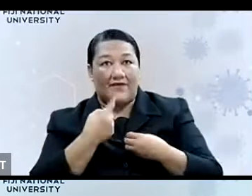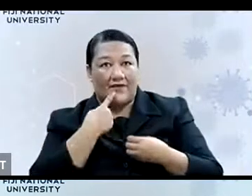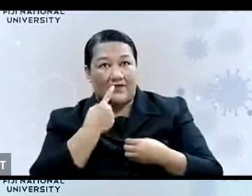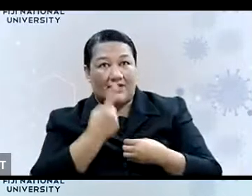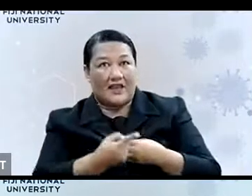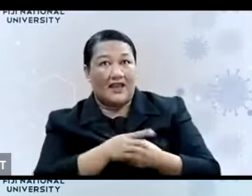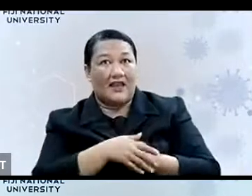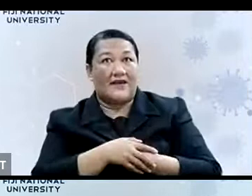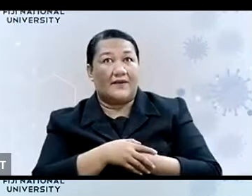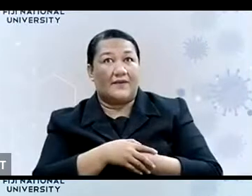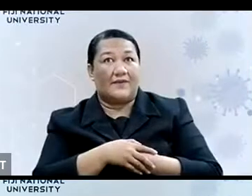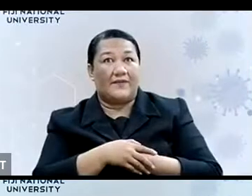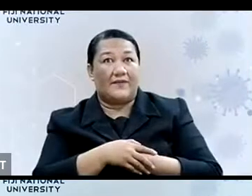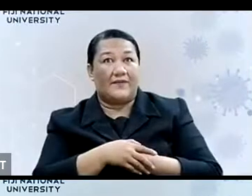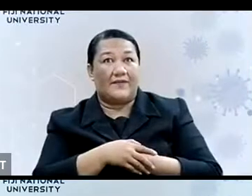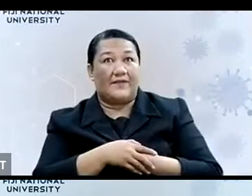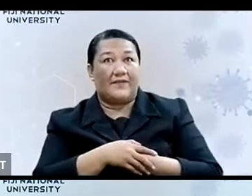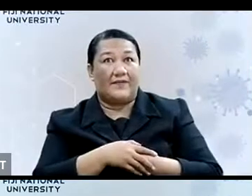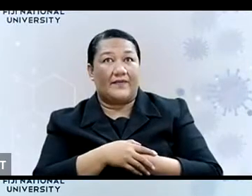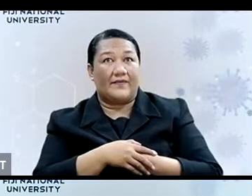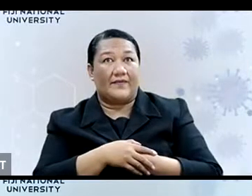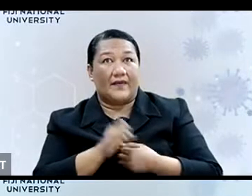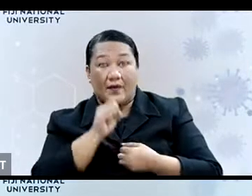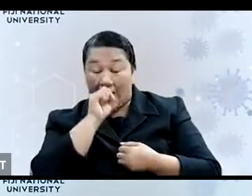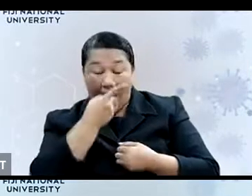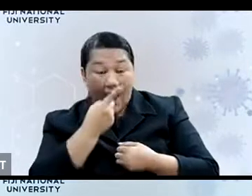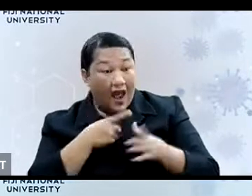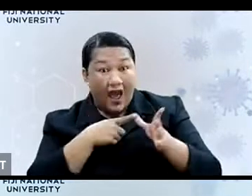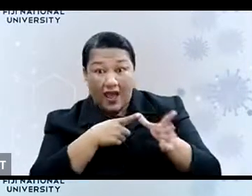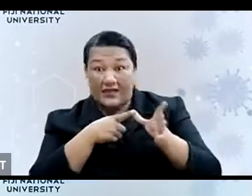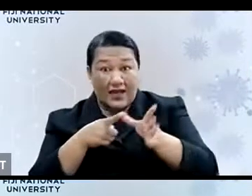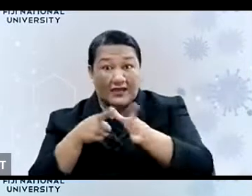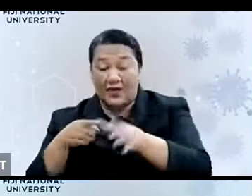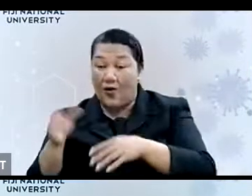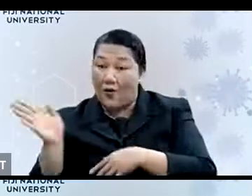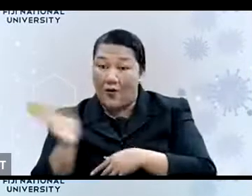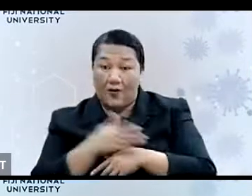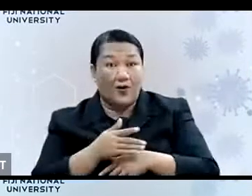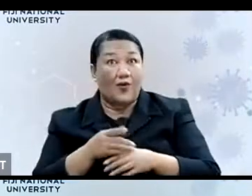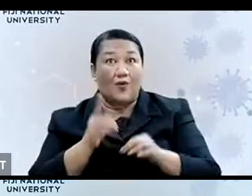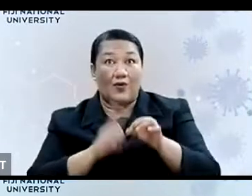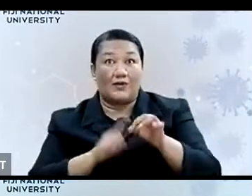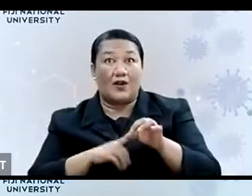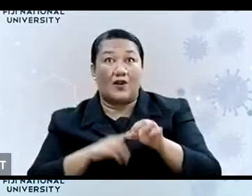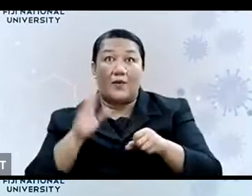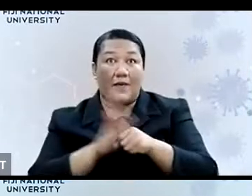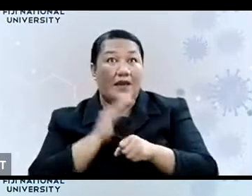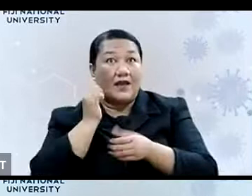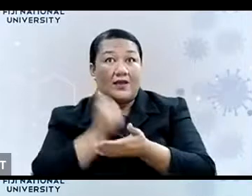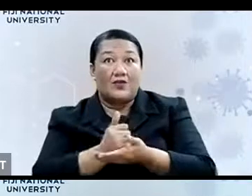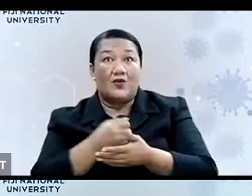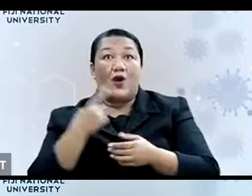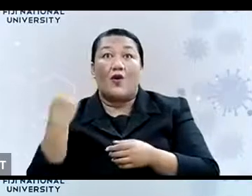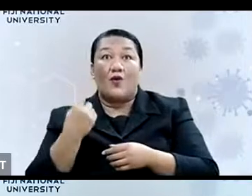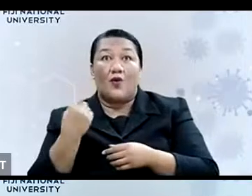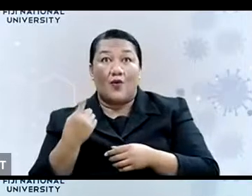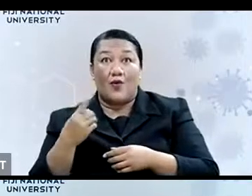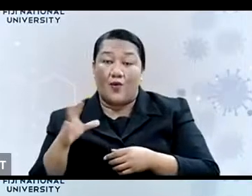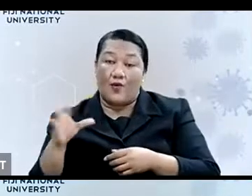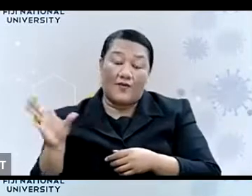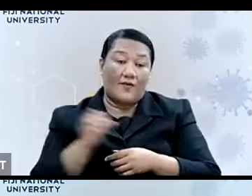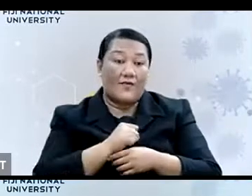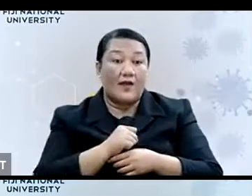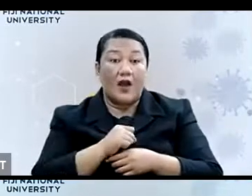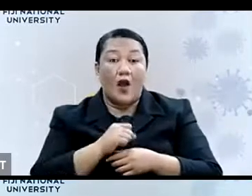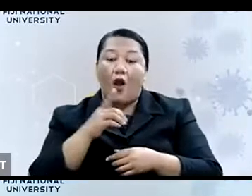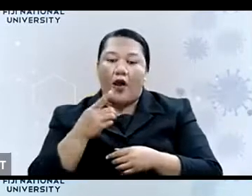or as is on the fly, if we can't answer all of your questions that are sent in, we'll ensure that those are captured in the next panel discussion, or